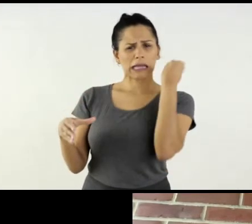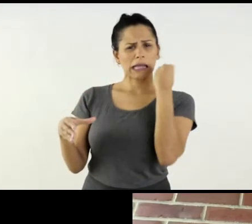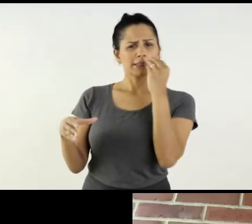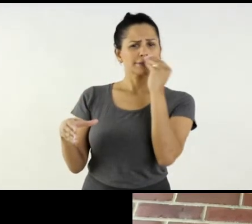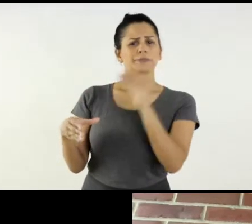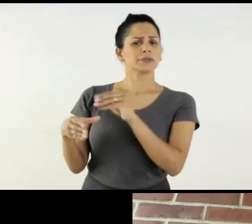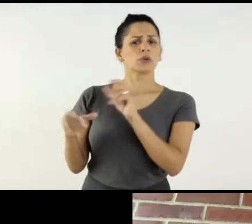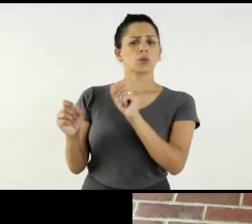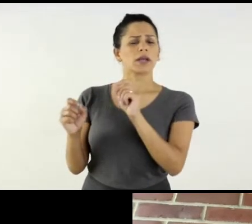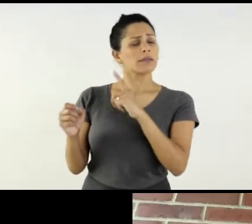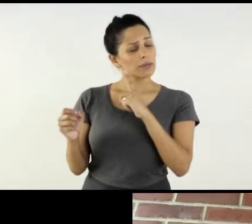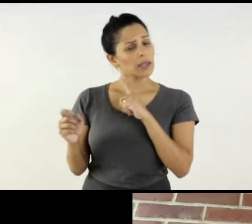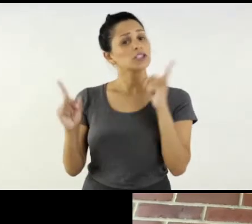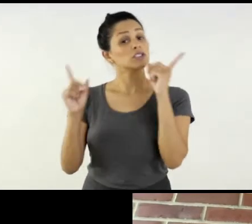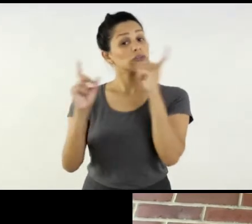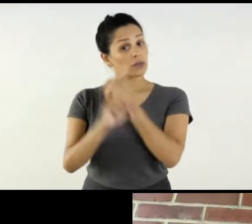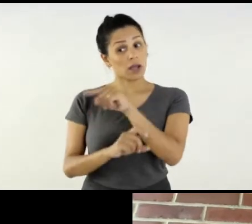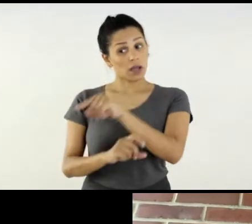zero. And